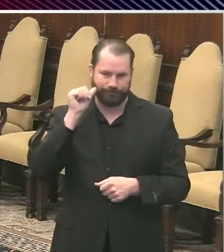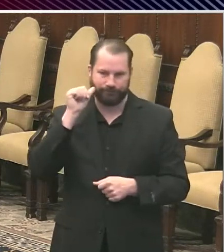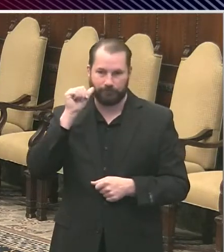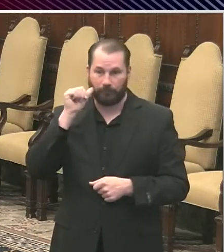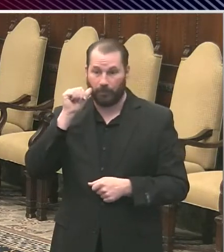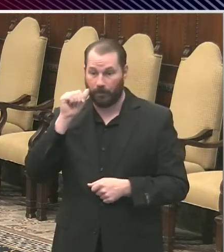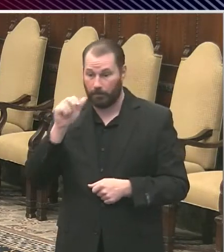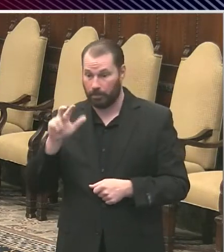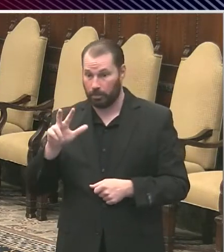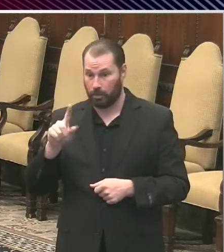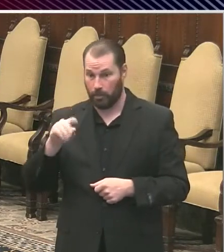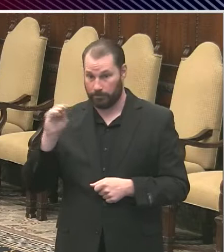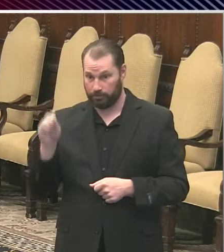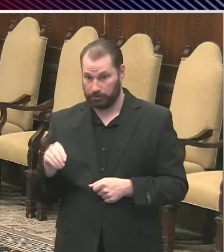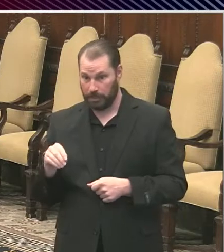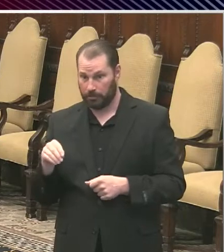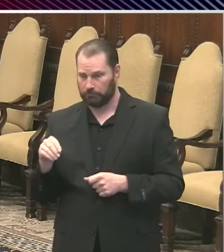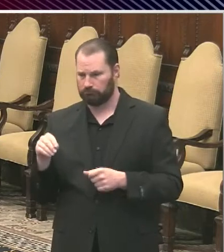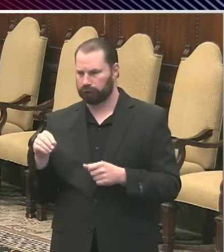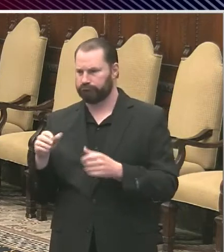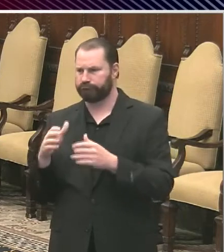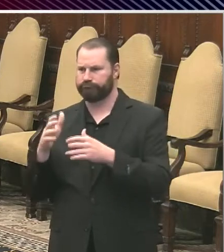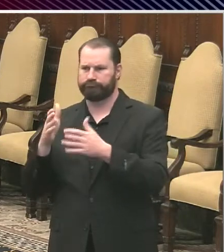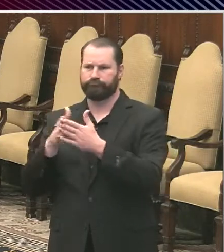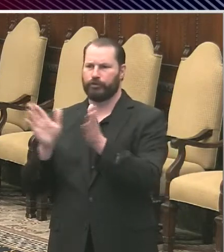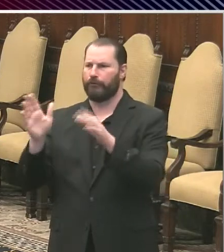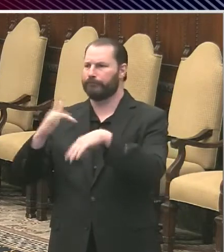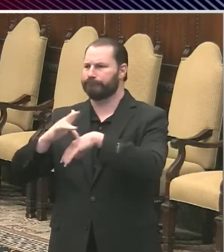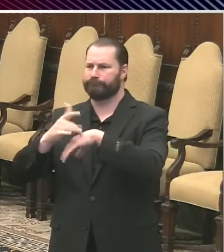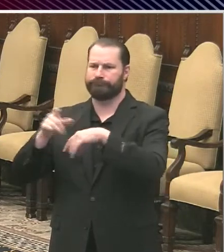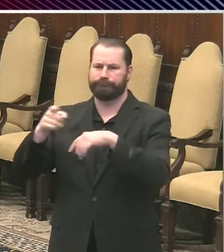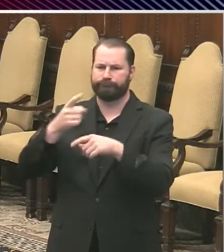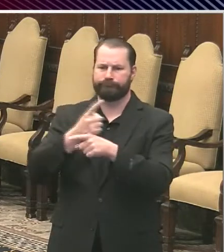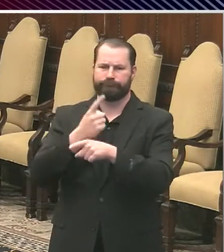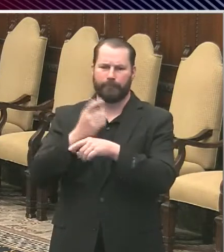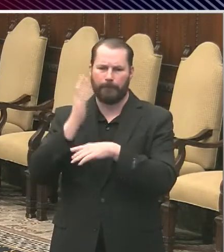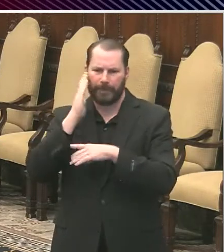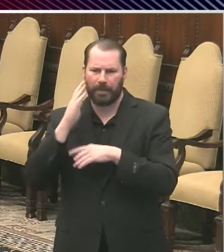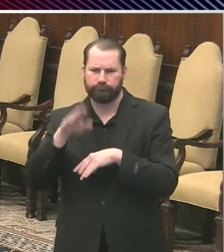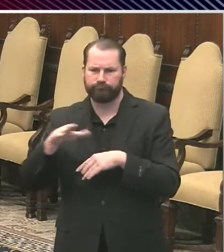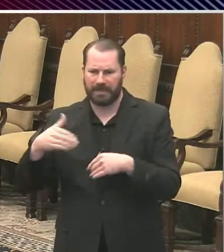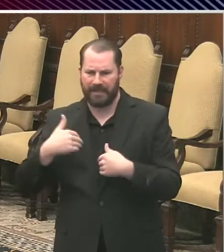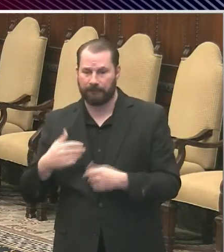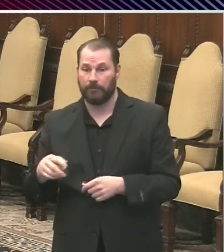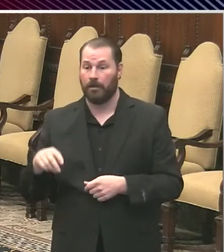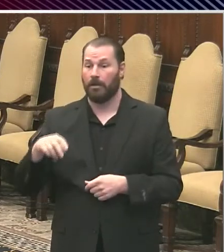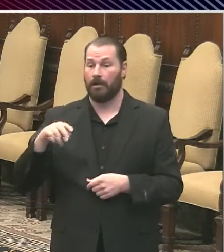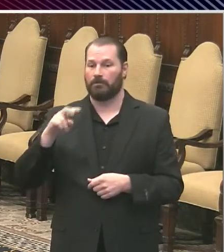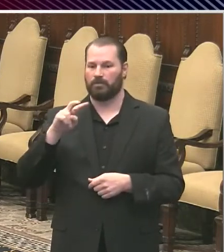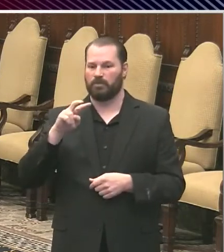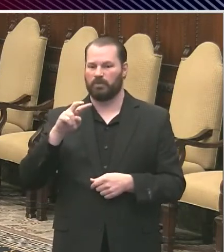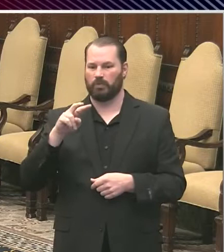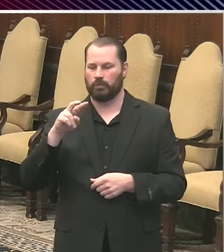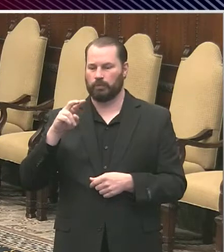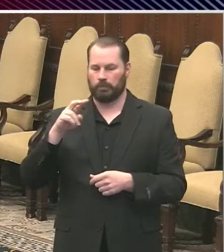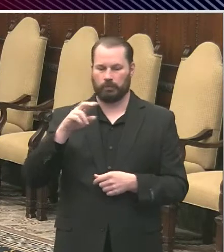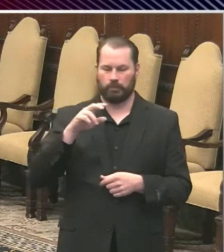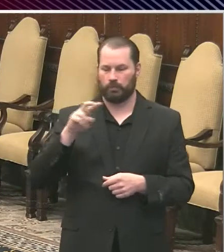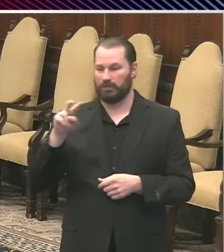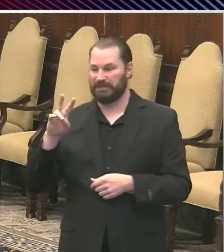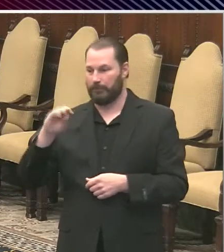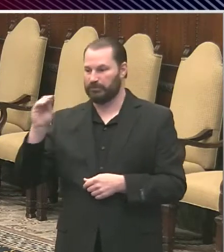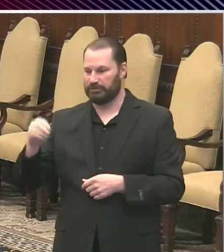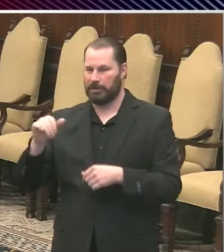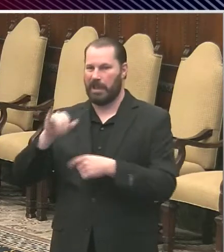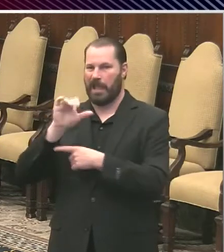are available, and 27% of the intensive care unit beds are available. And so those hospitals that are under strain continue to transfer patients